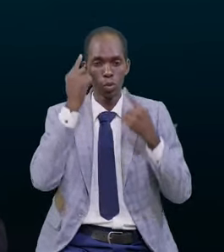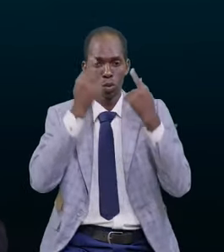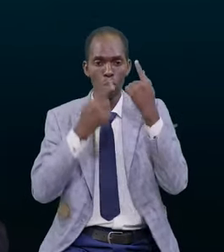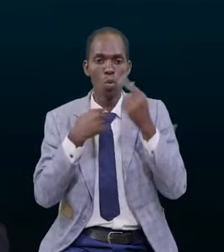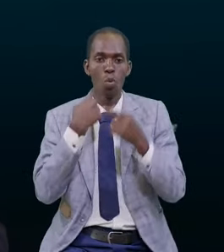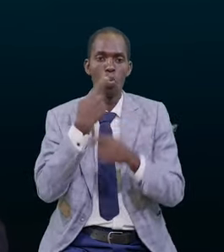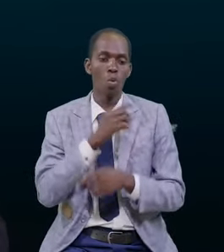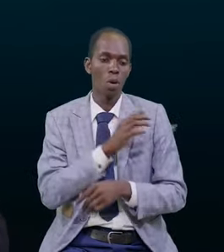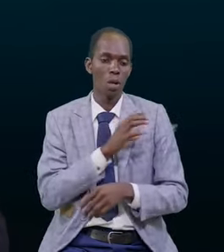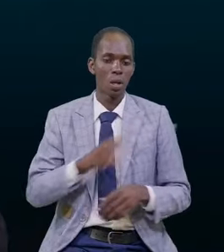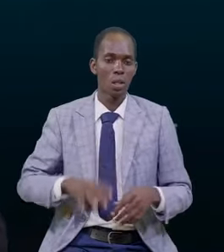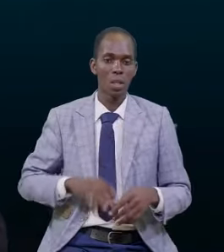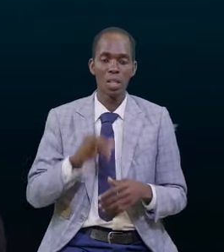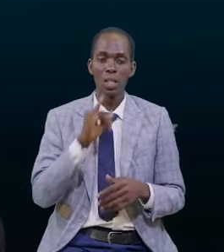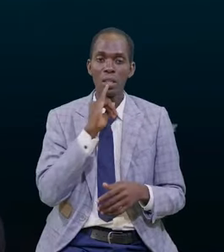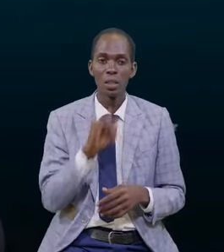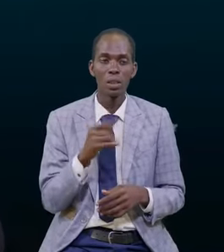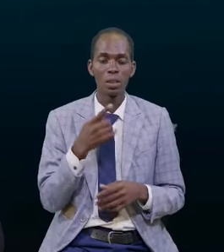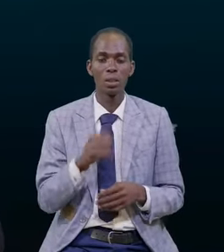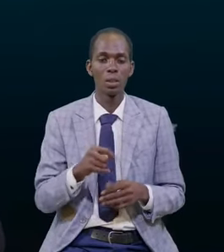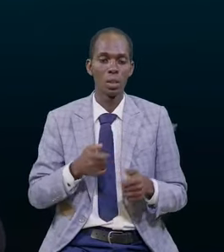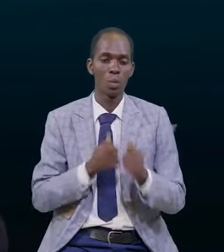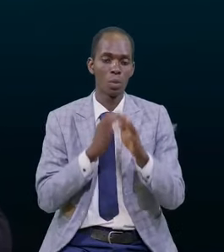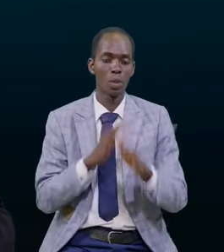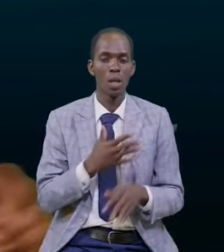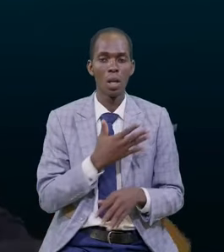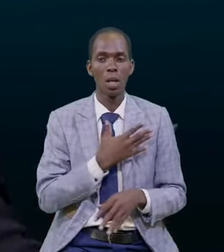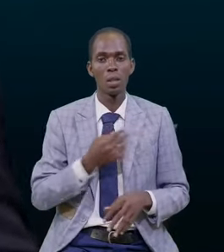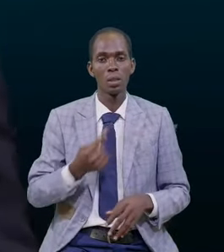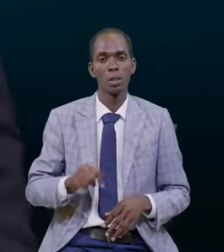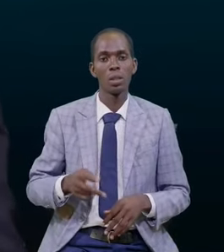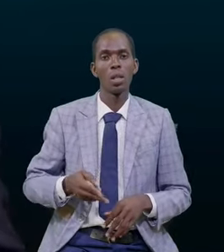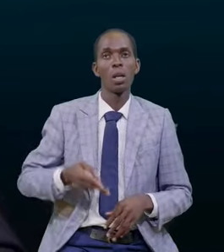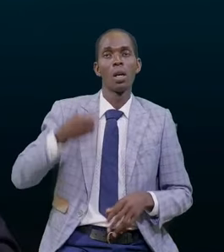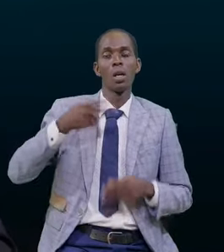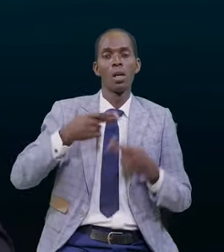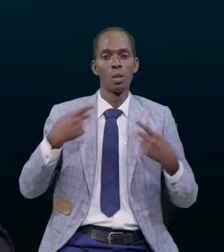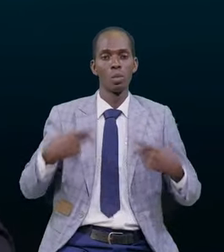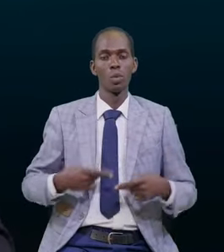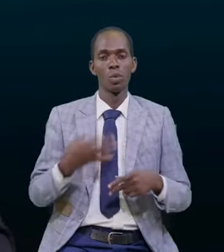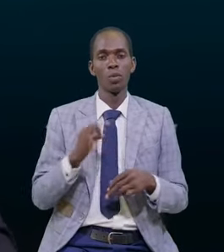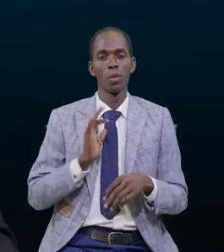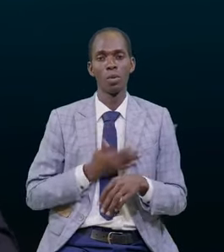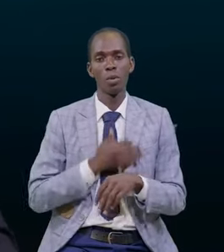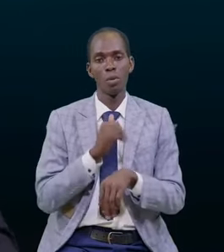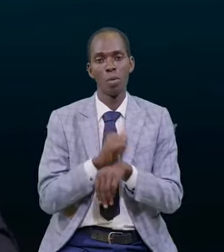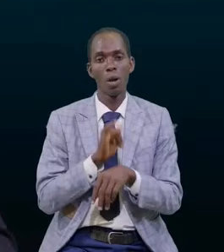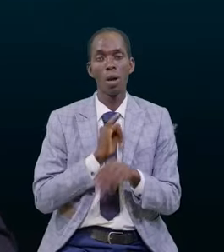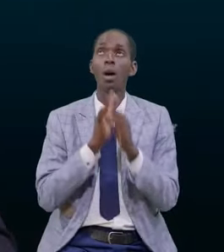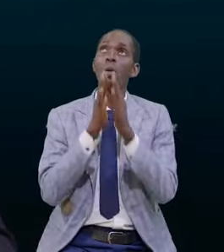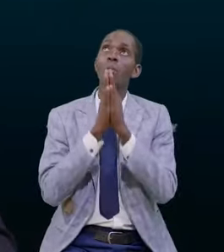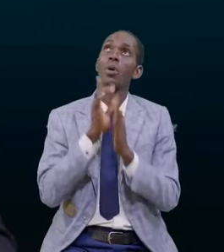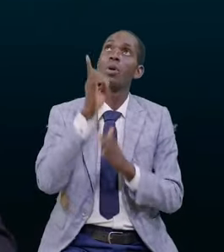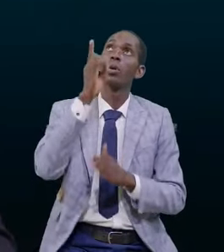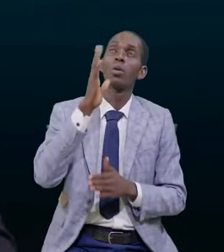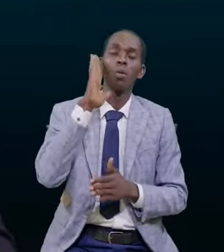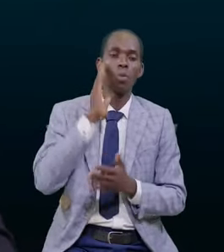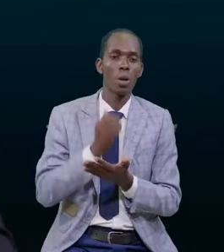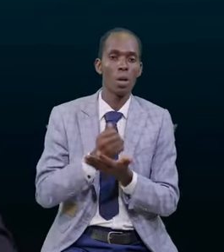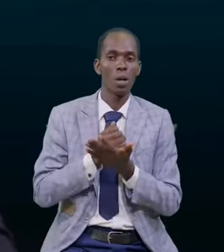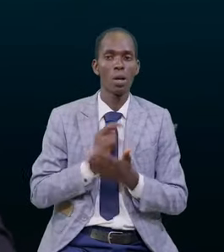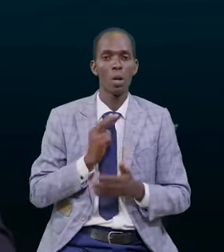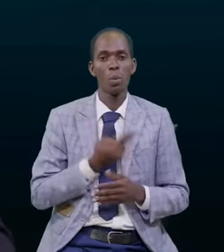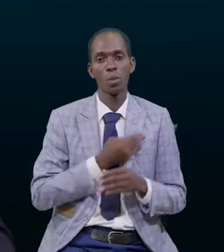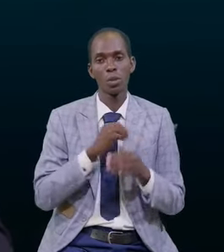high priest of our possession I pray the L of our profession I pray the Lord himself will help us in Jesus name Bren it